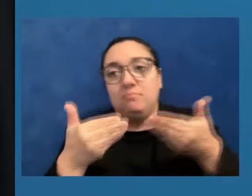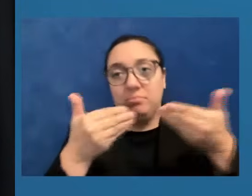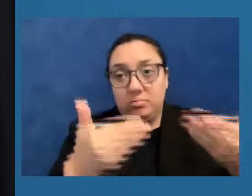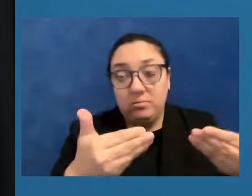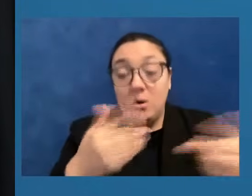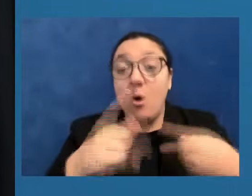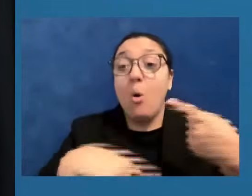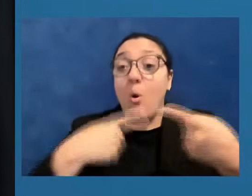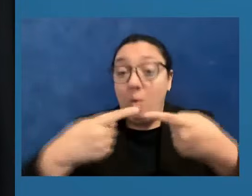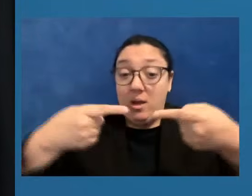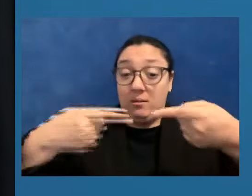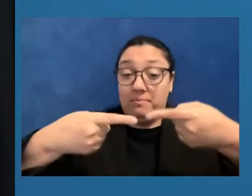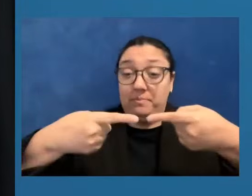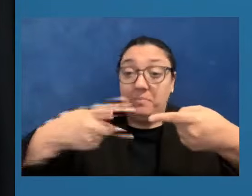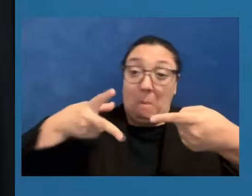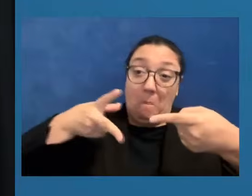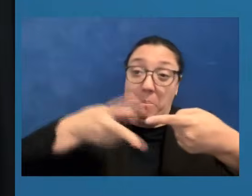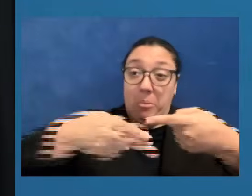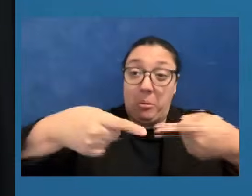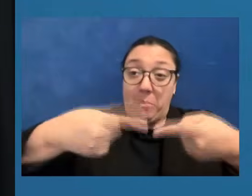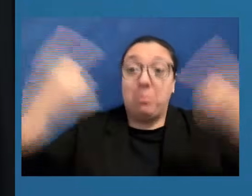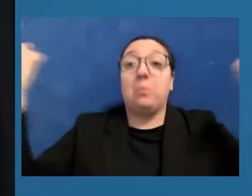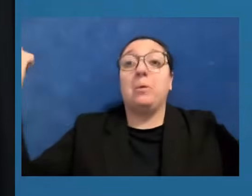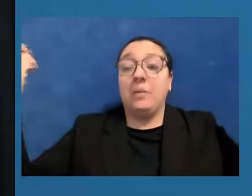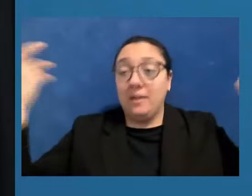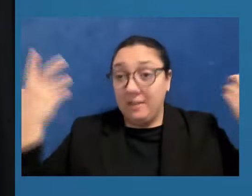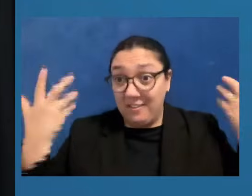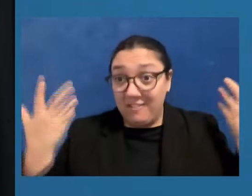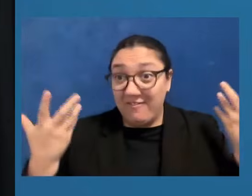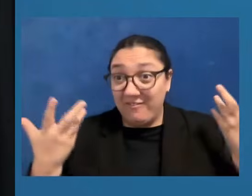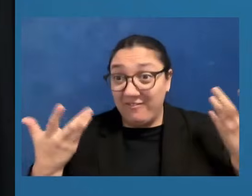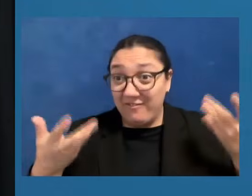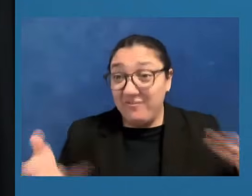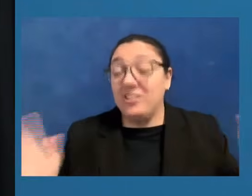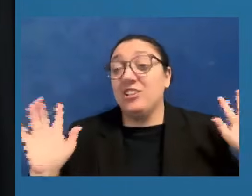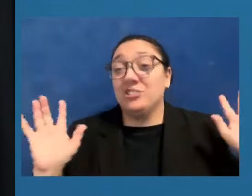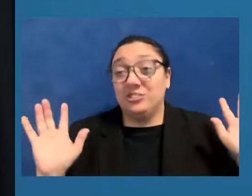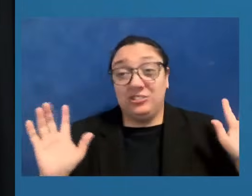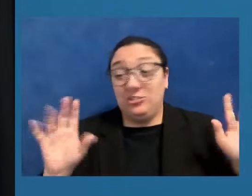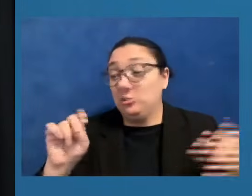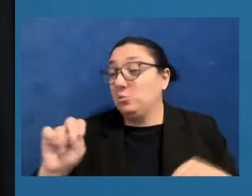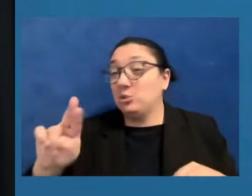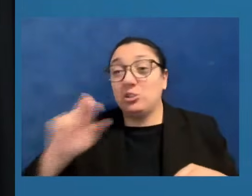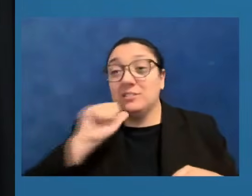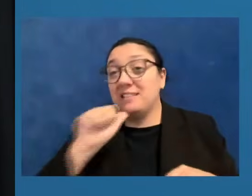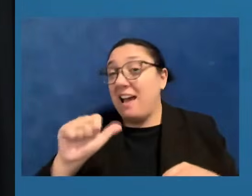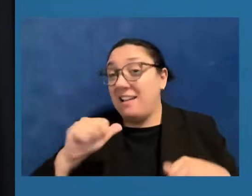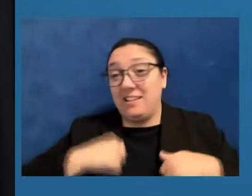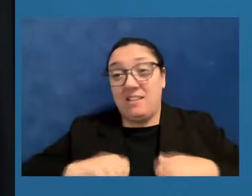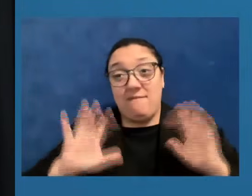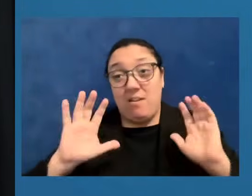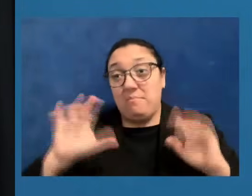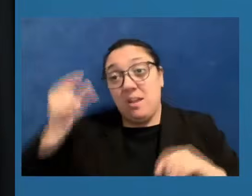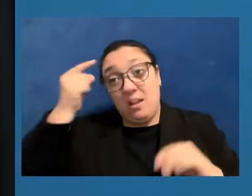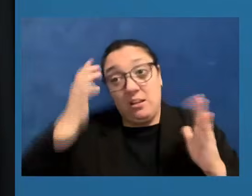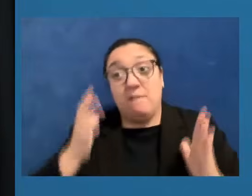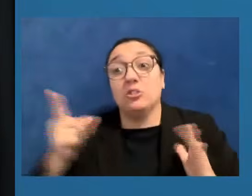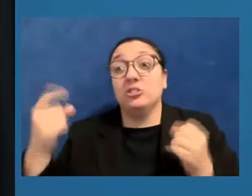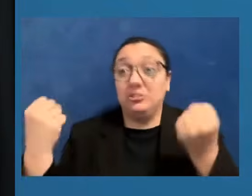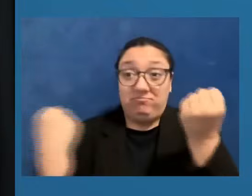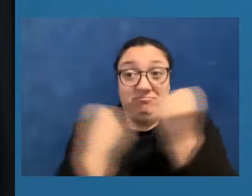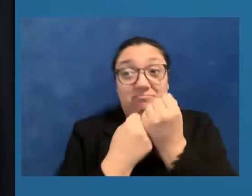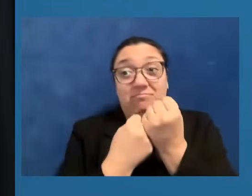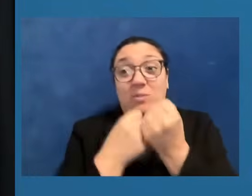proof that New Rochelle does not give up, and that the governor of New York showed up when we needed her most.